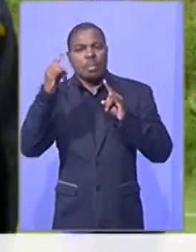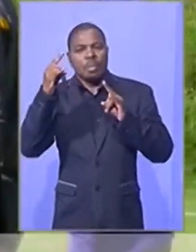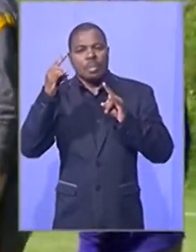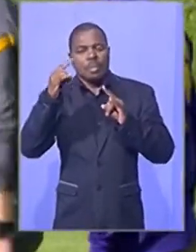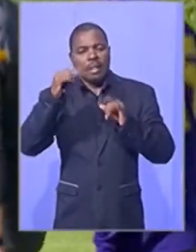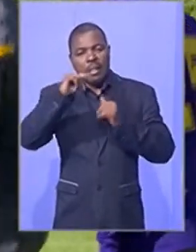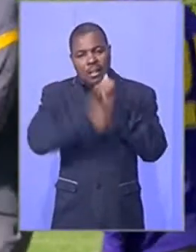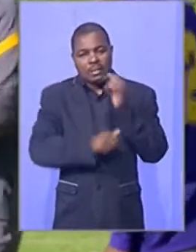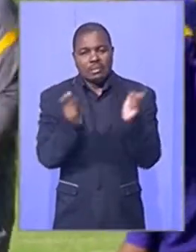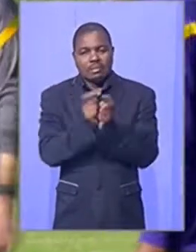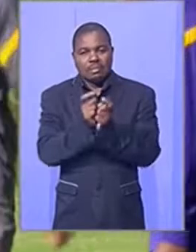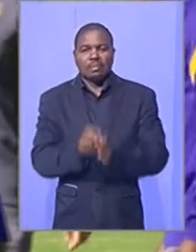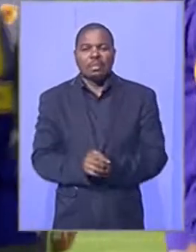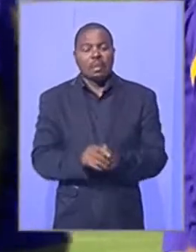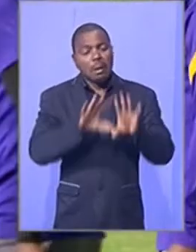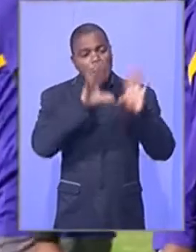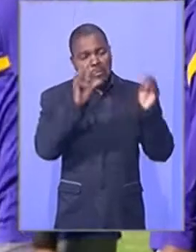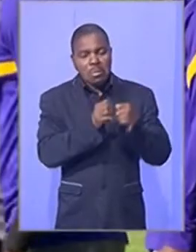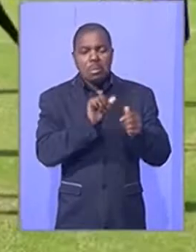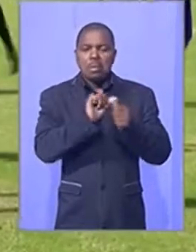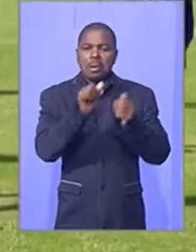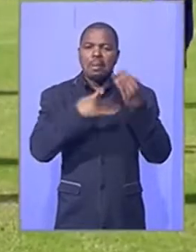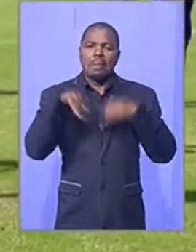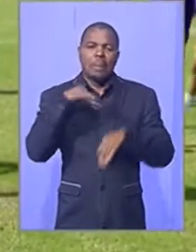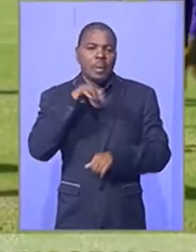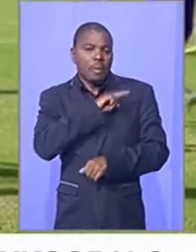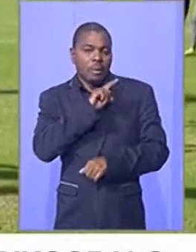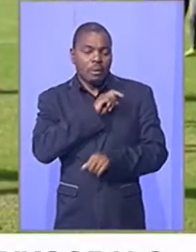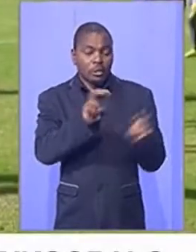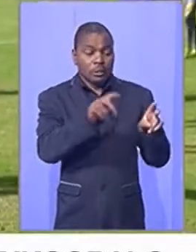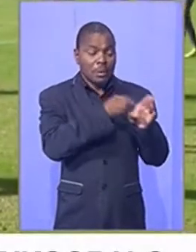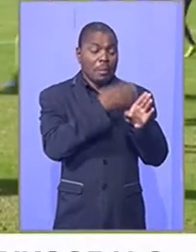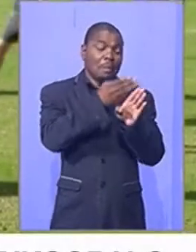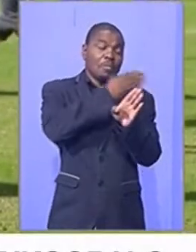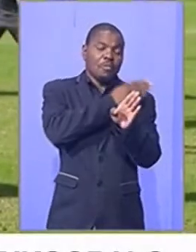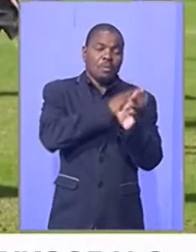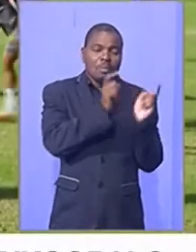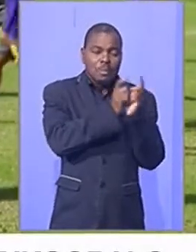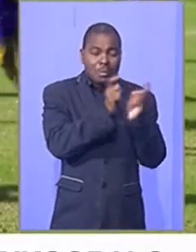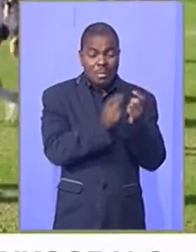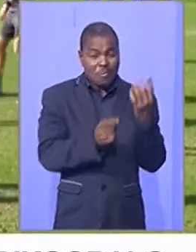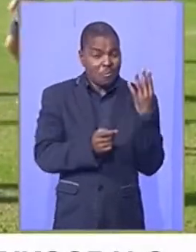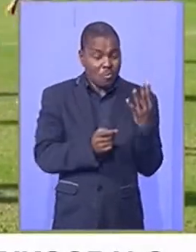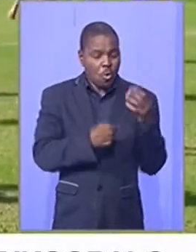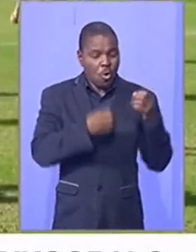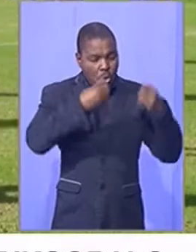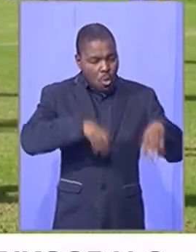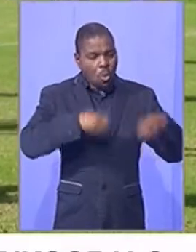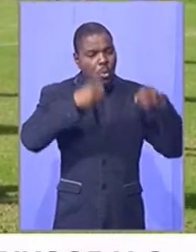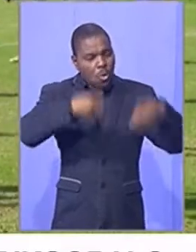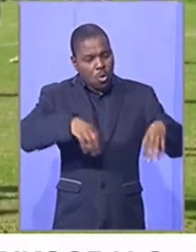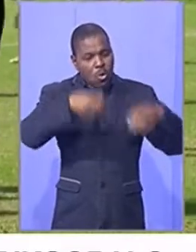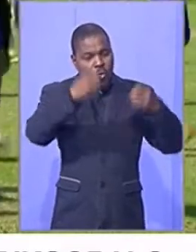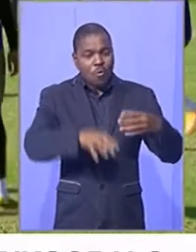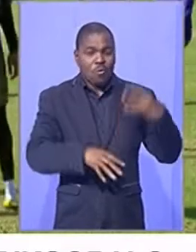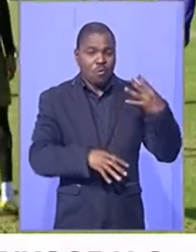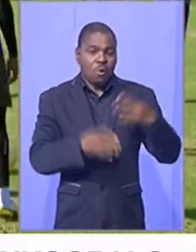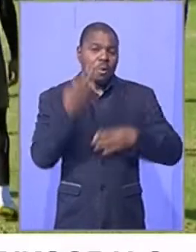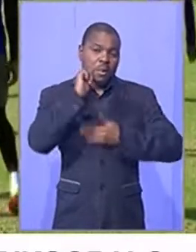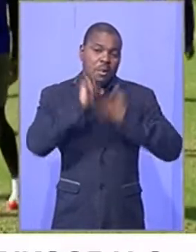go lebega tshohle di boetse sekeng morago gore Chiefs e lahlegelwe ke dipapadi tse nne ka tatelano mo kgweding